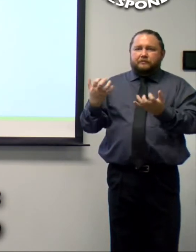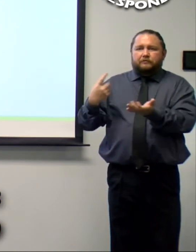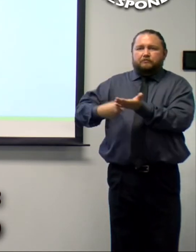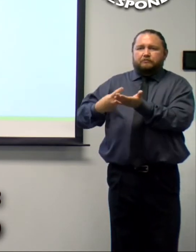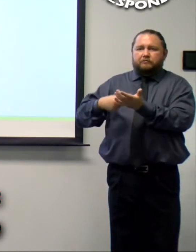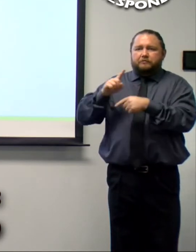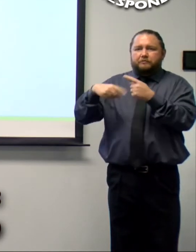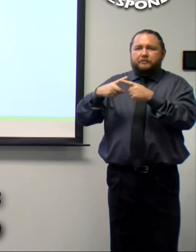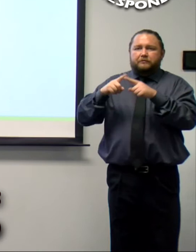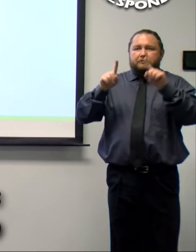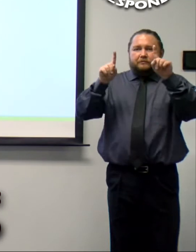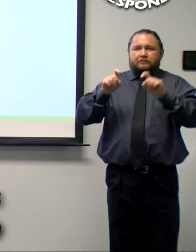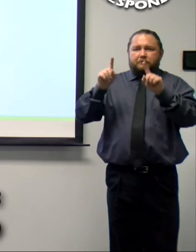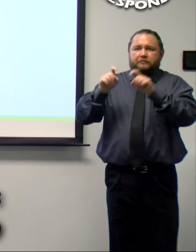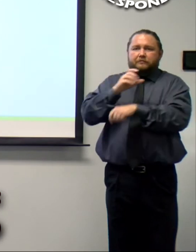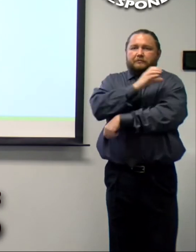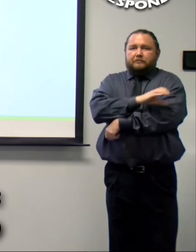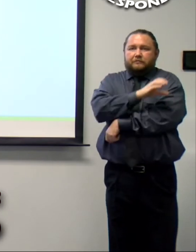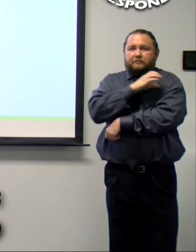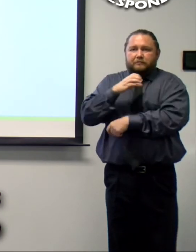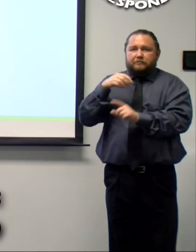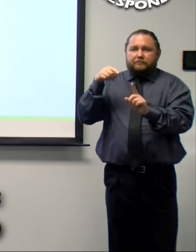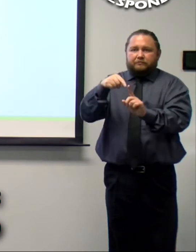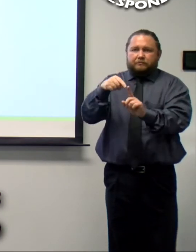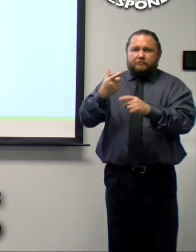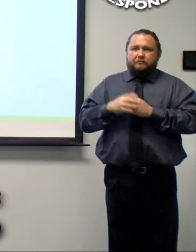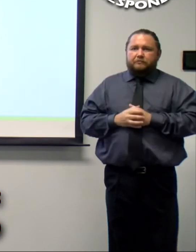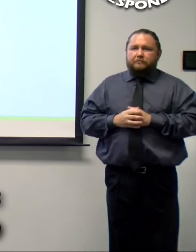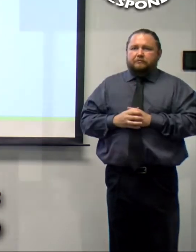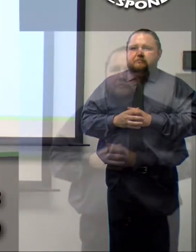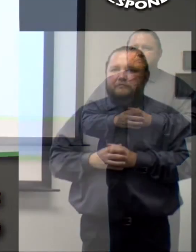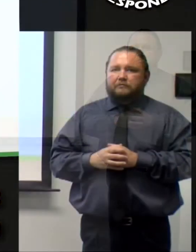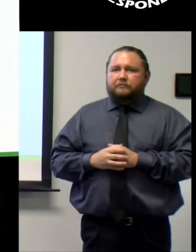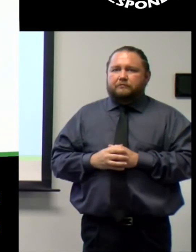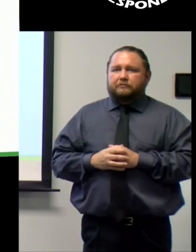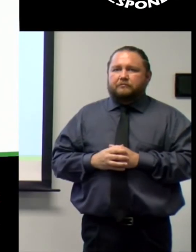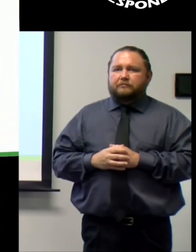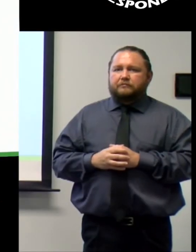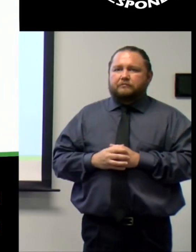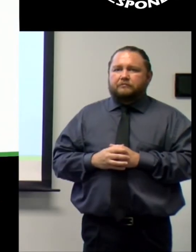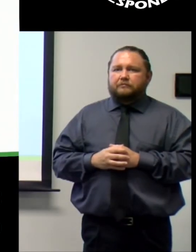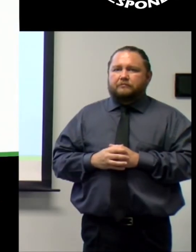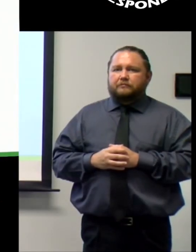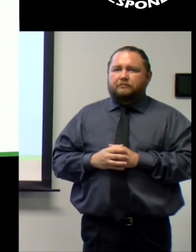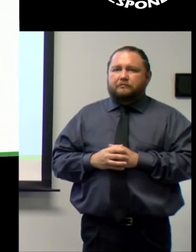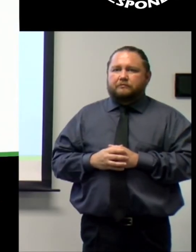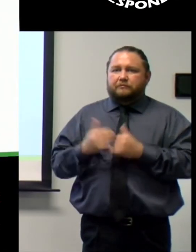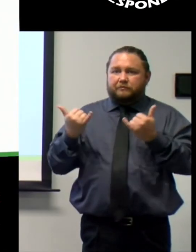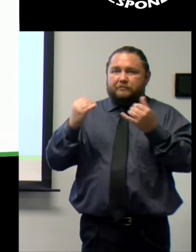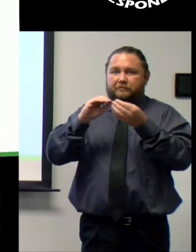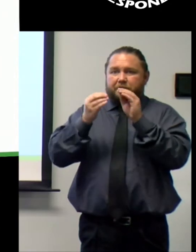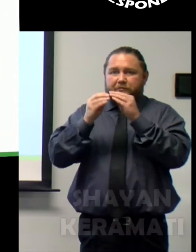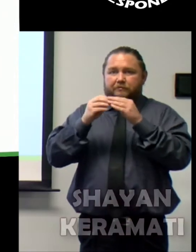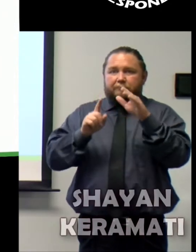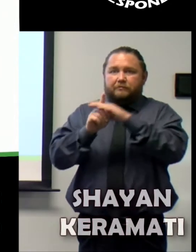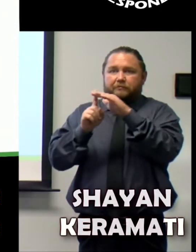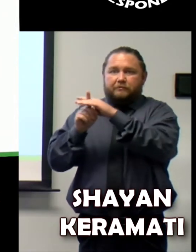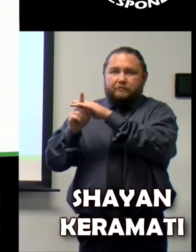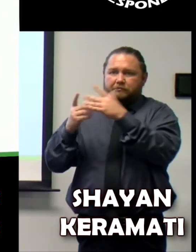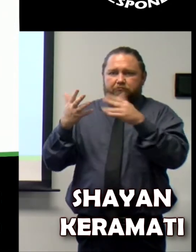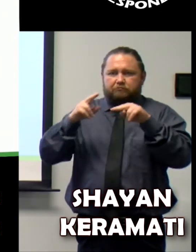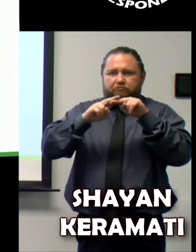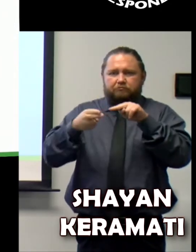talked about how we're seeing a decrease in our number of cases, how we're moving through these phases, how we've been able